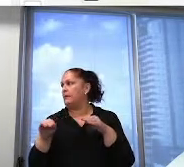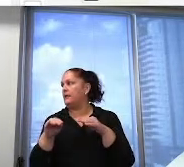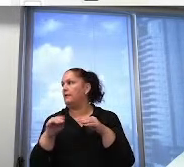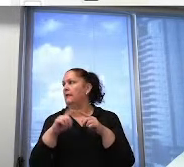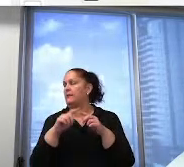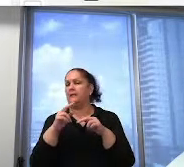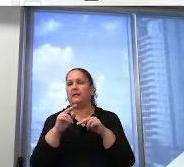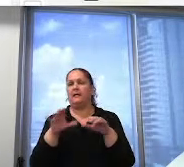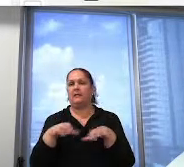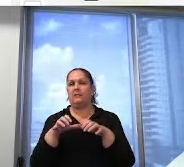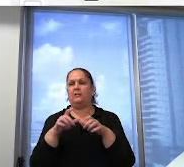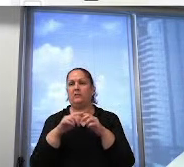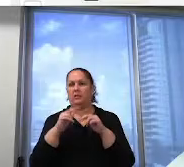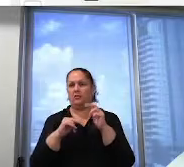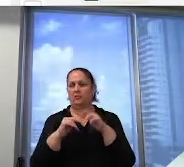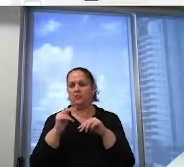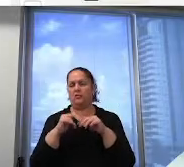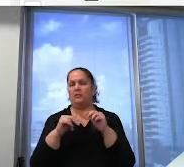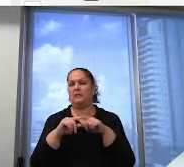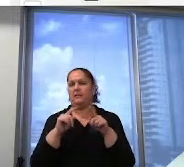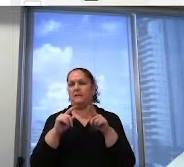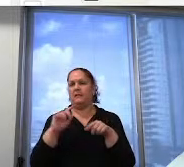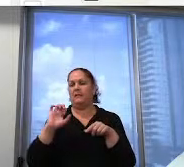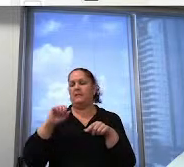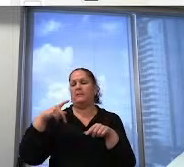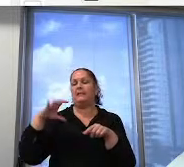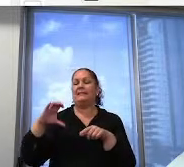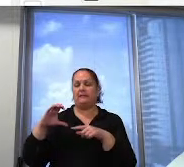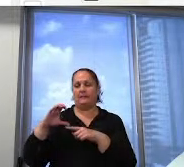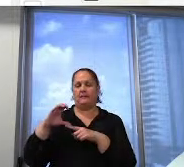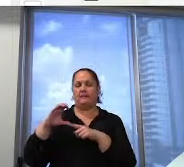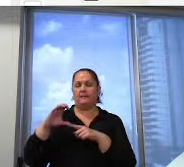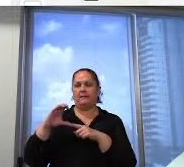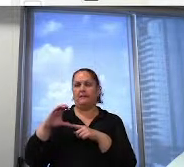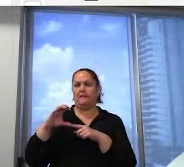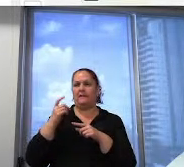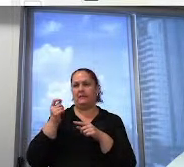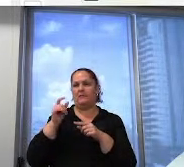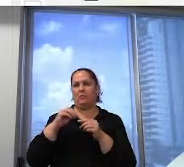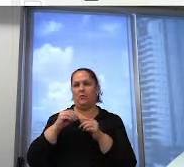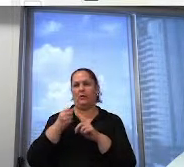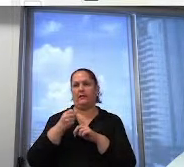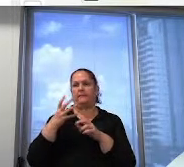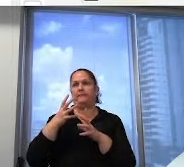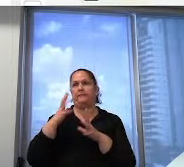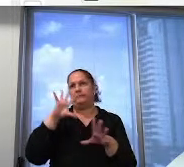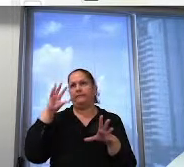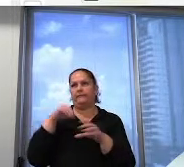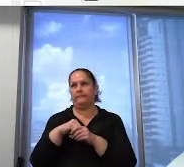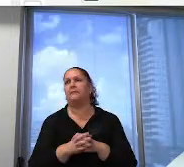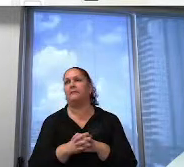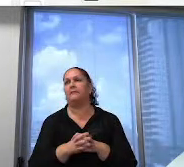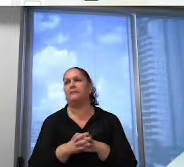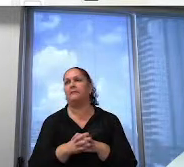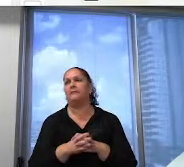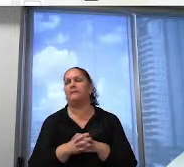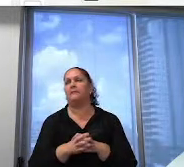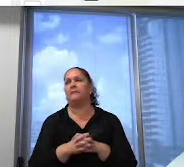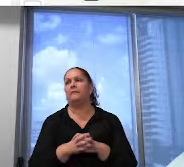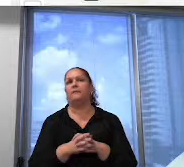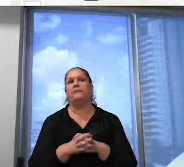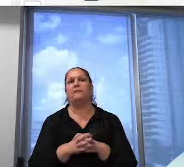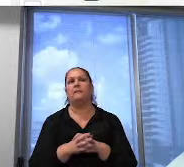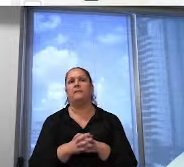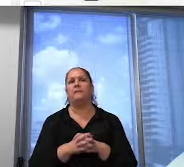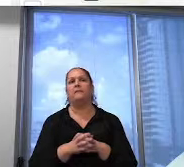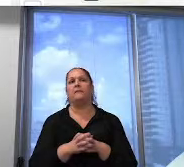and execute, then the construction, which is different than EPC, which is probably a little bit more comprehensive.